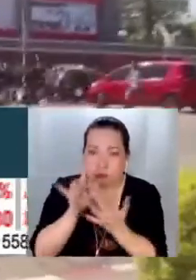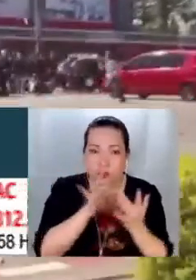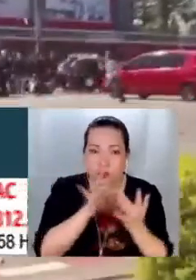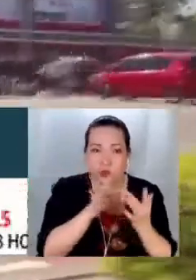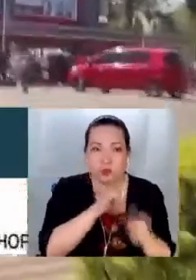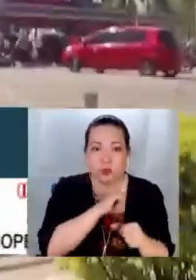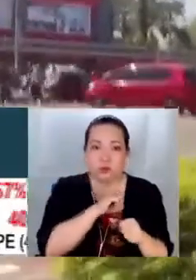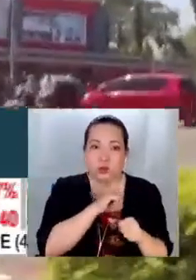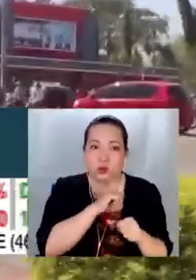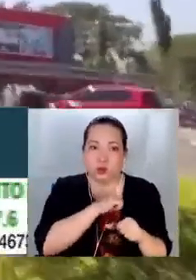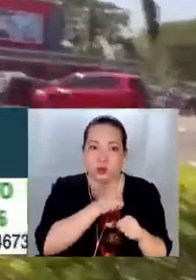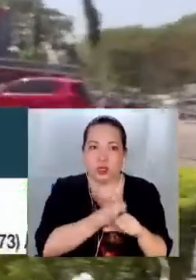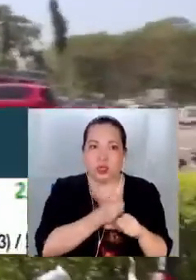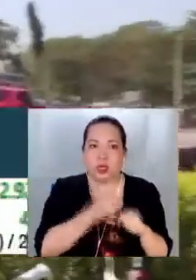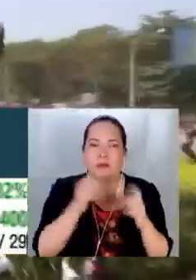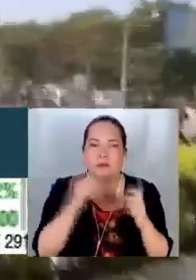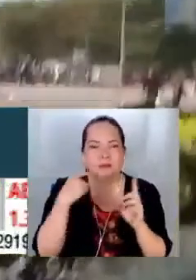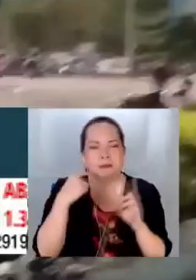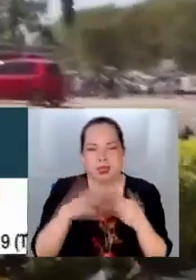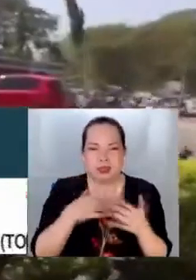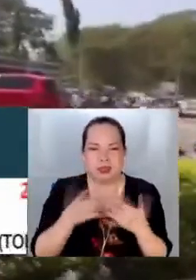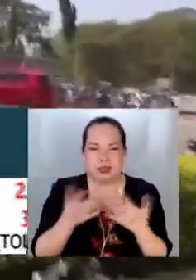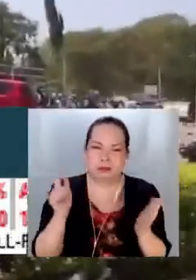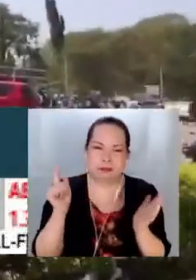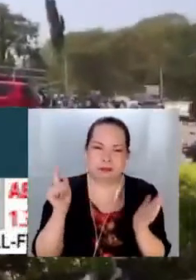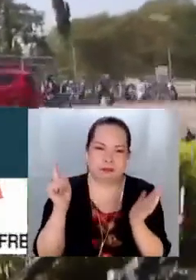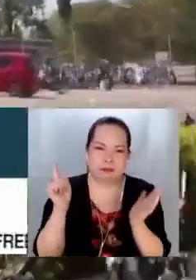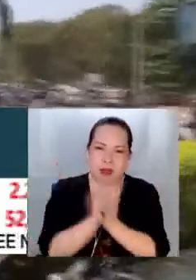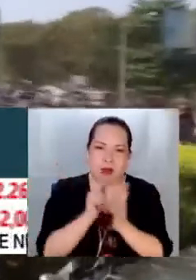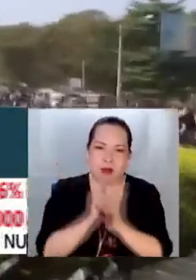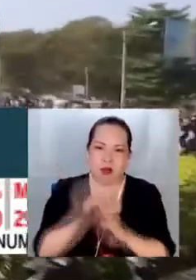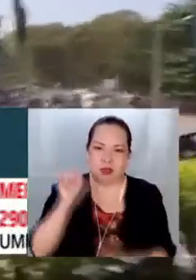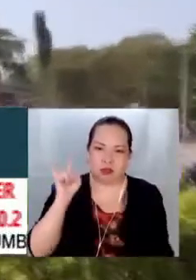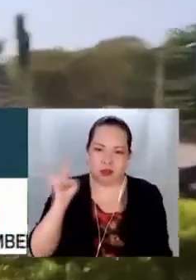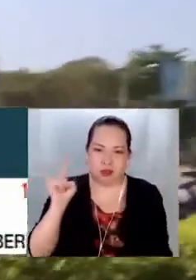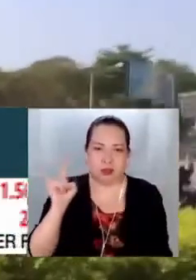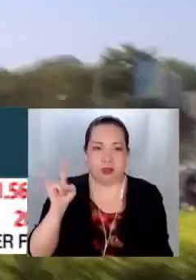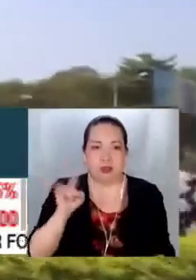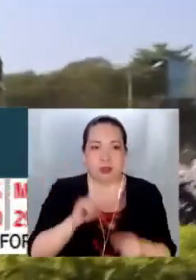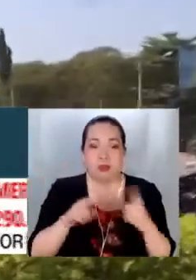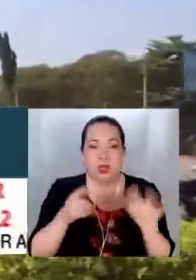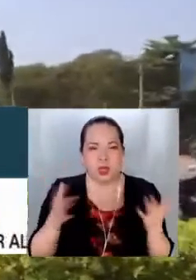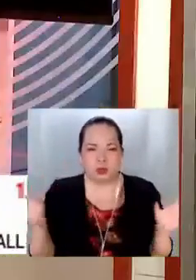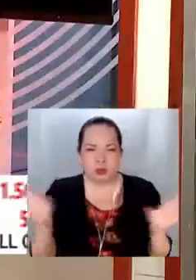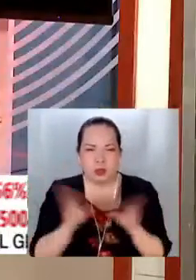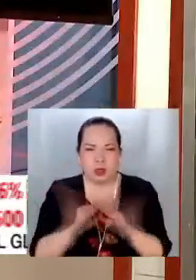media platforms. Currently, there are over 1,200 Filipinos in Myanmar.